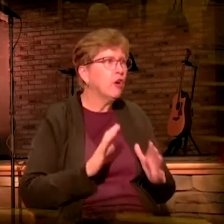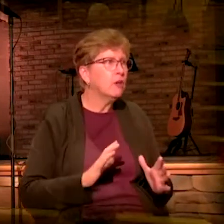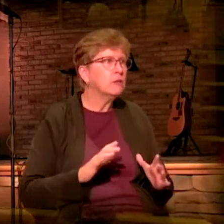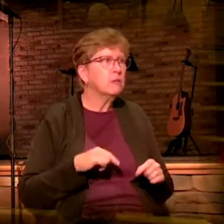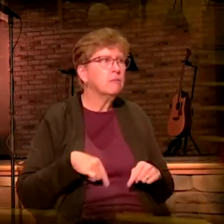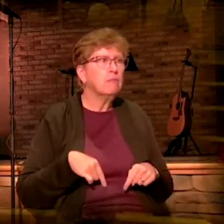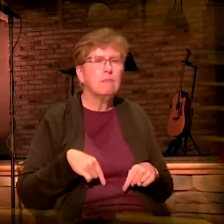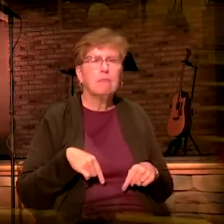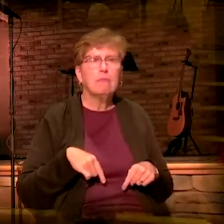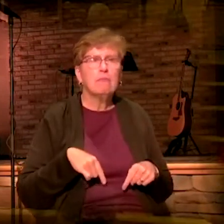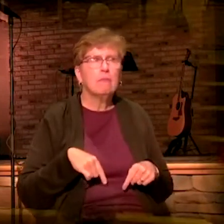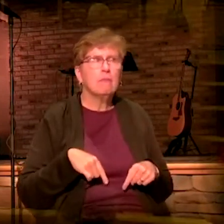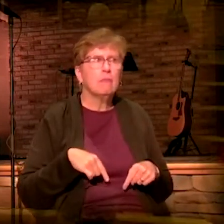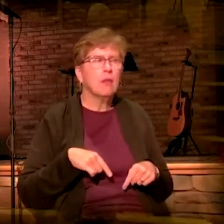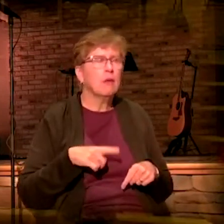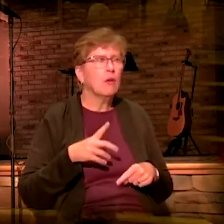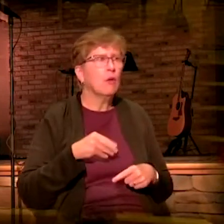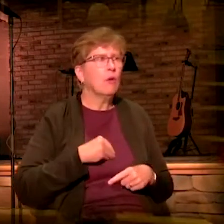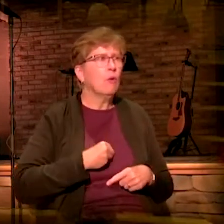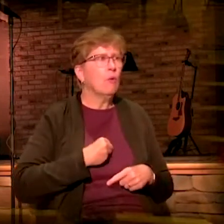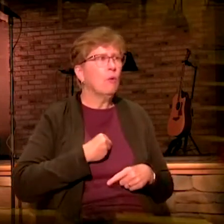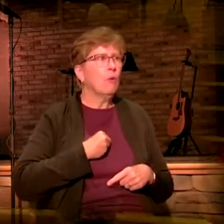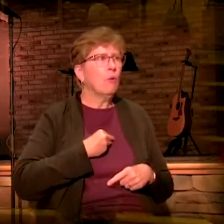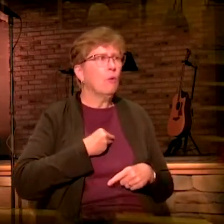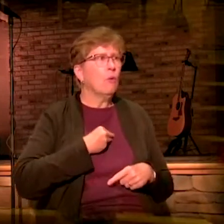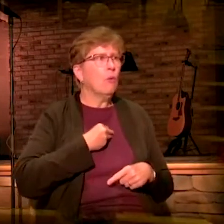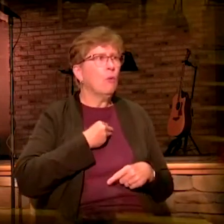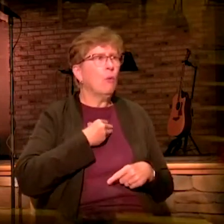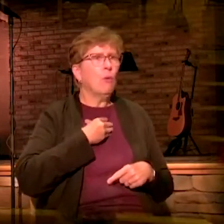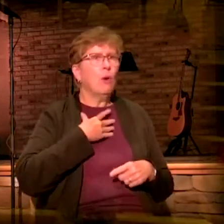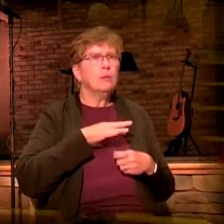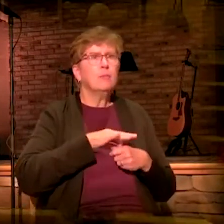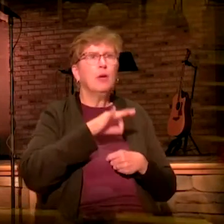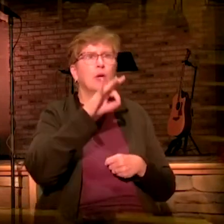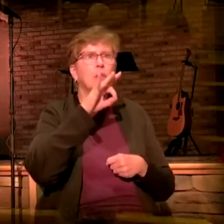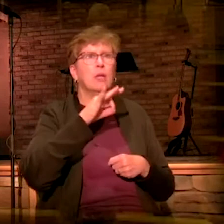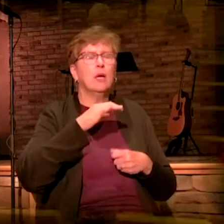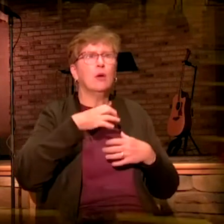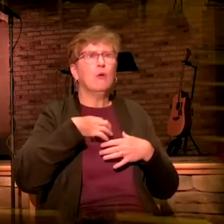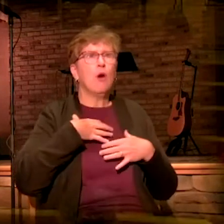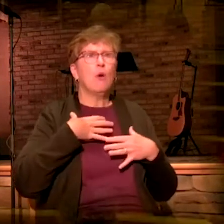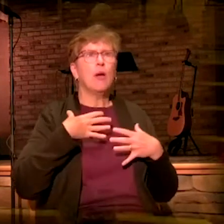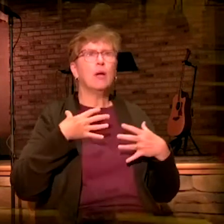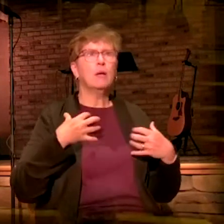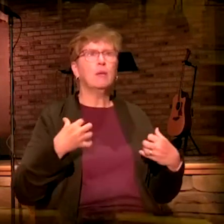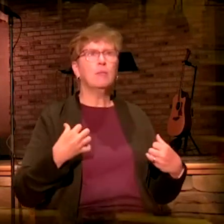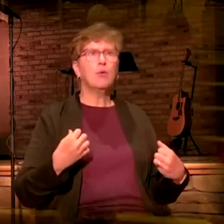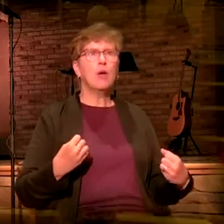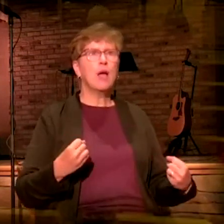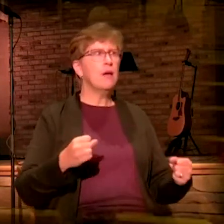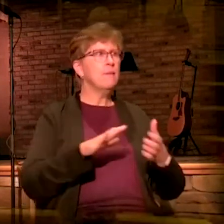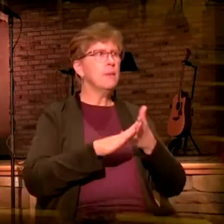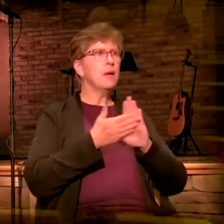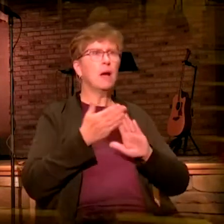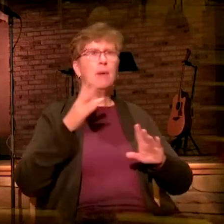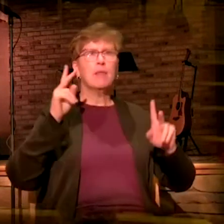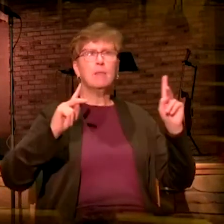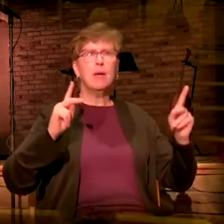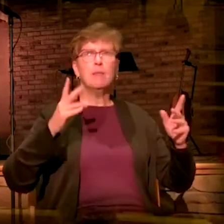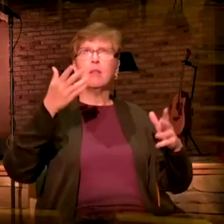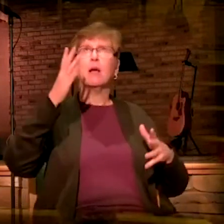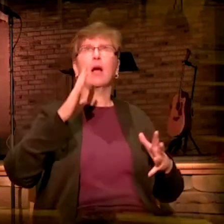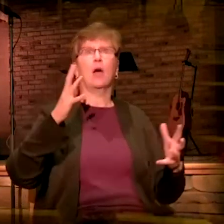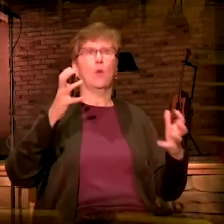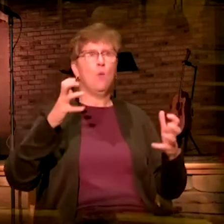suddenly growing spiritually by leaps and bounds, becoming the people that God wanted them to